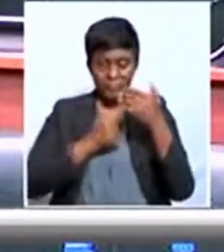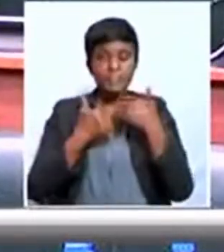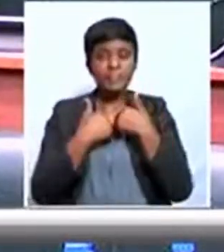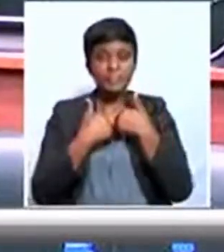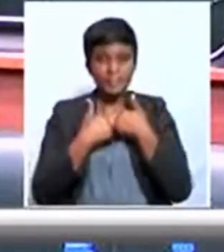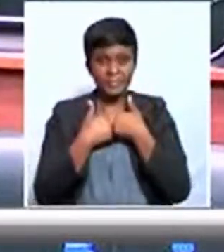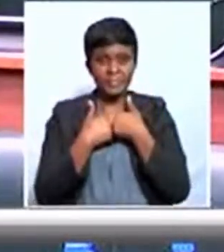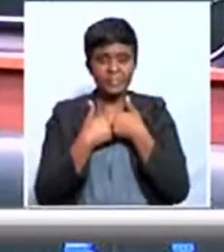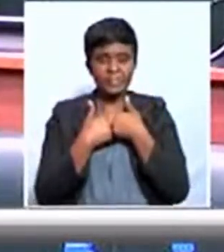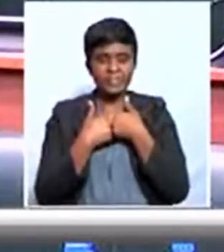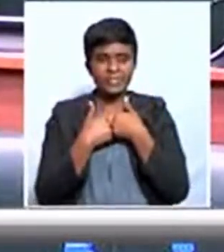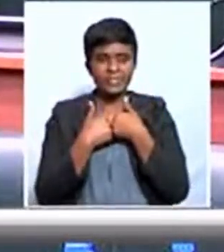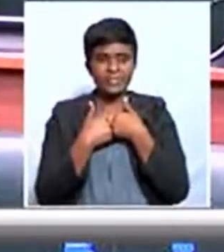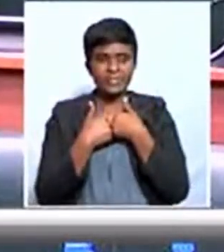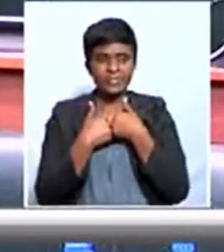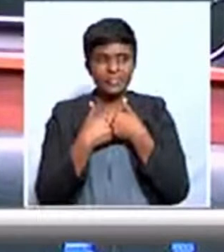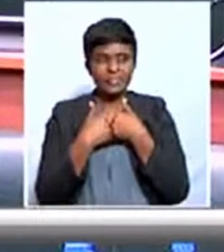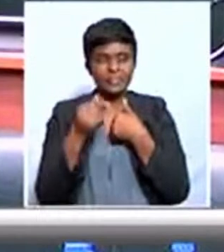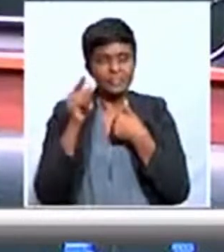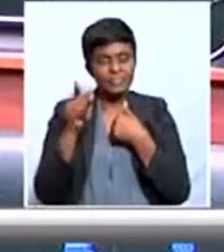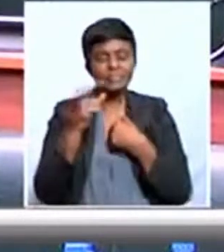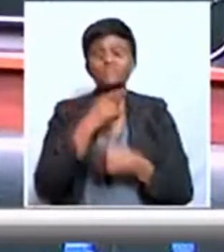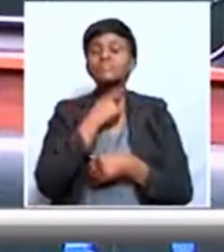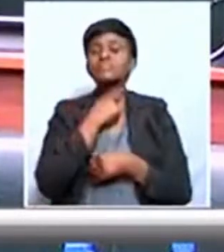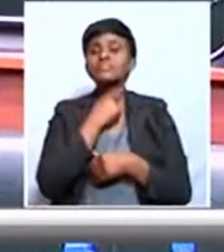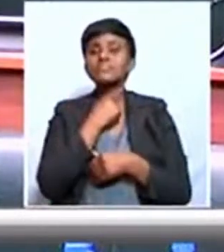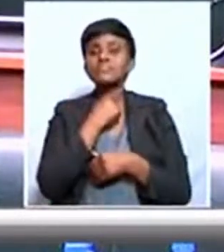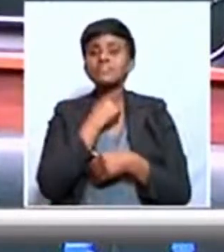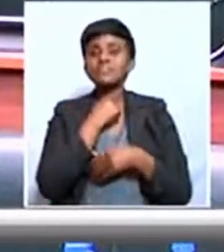is that Katete District